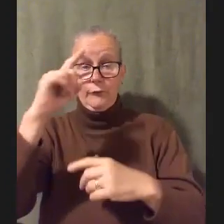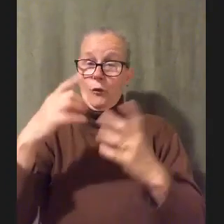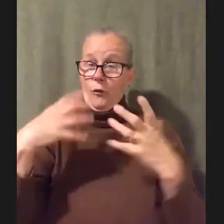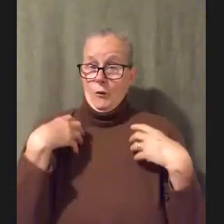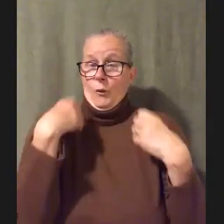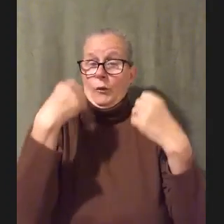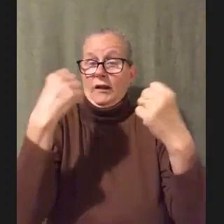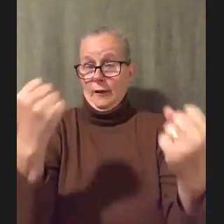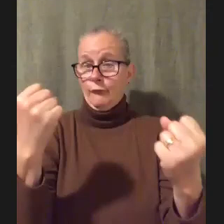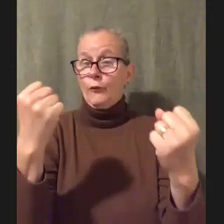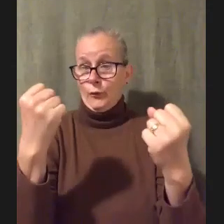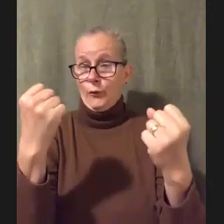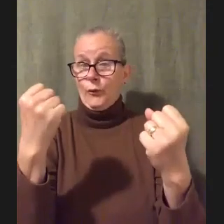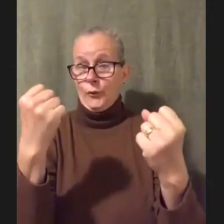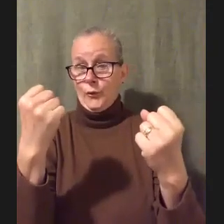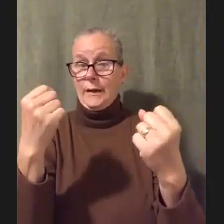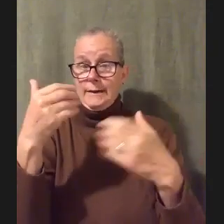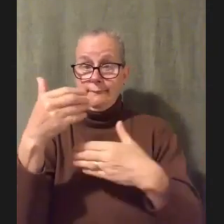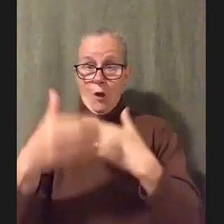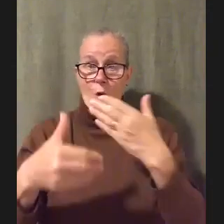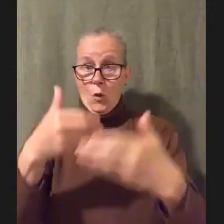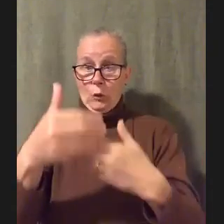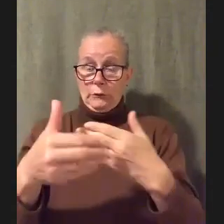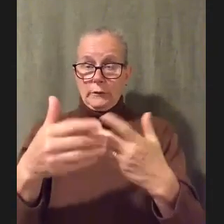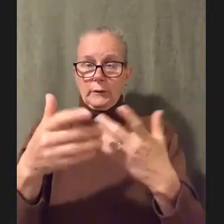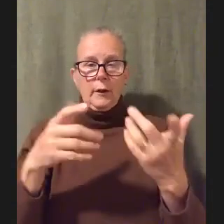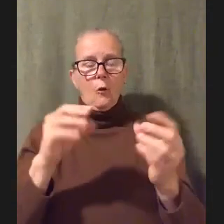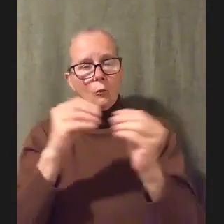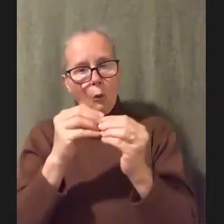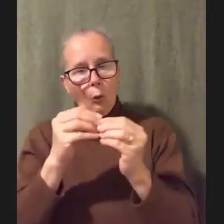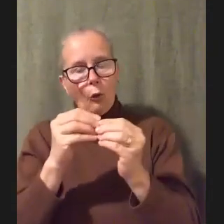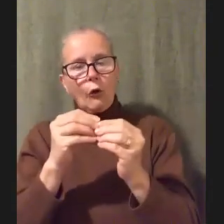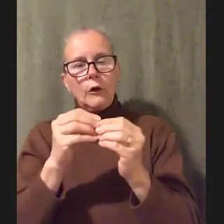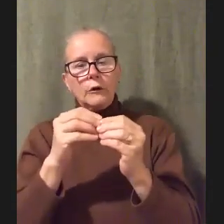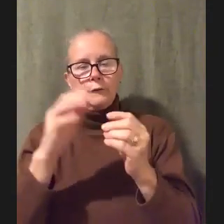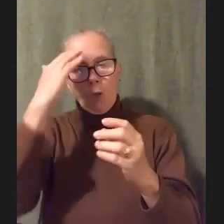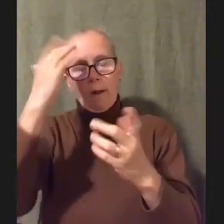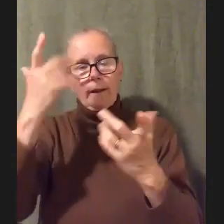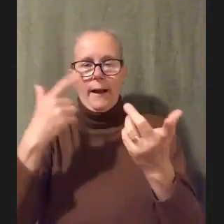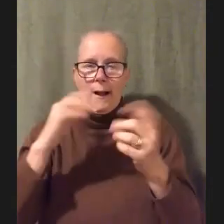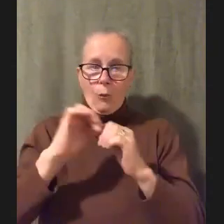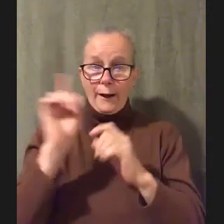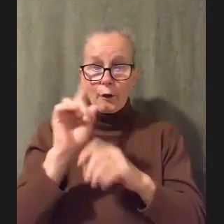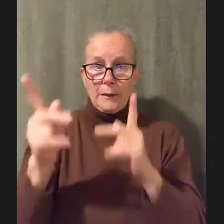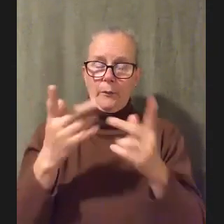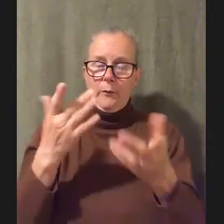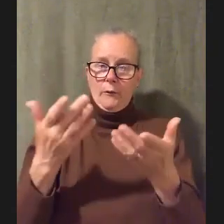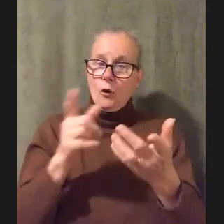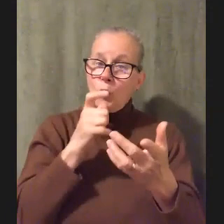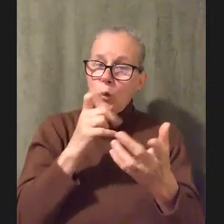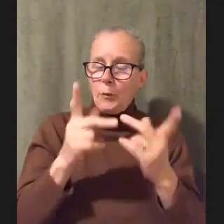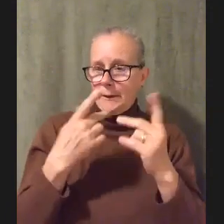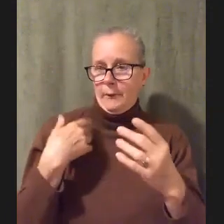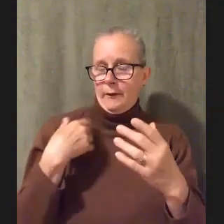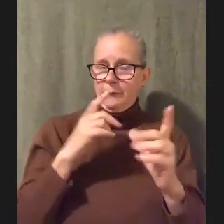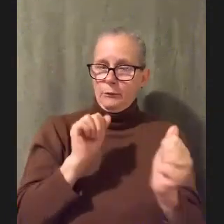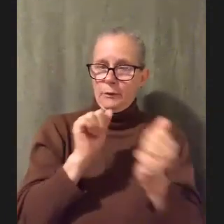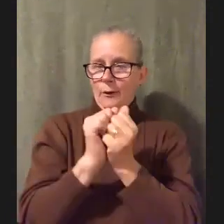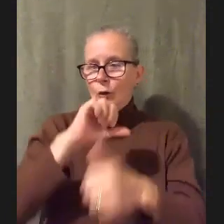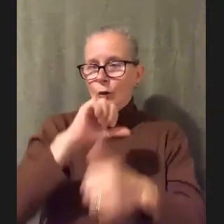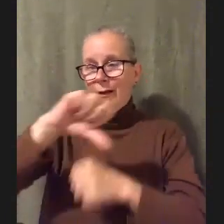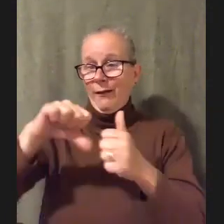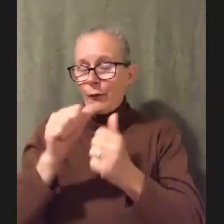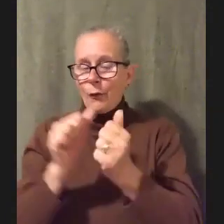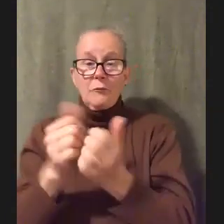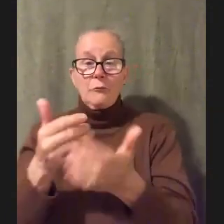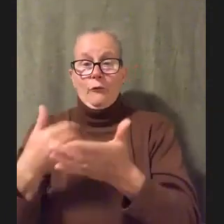recovery mode of greater intensity of suppression of new cases, suppression of transmission among